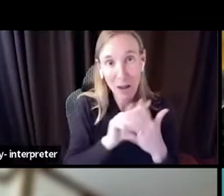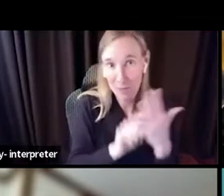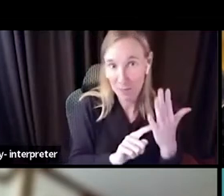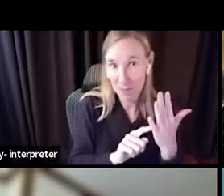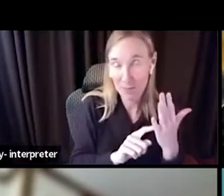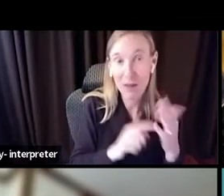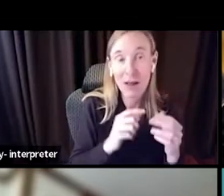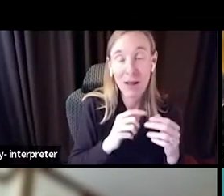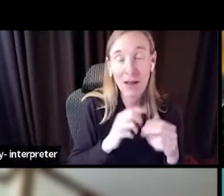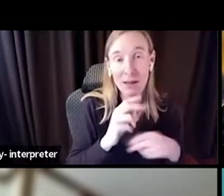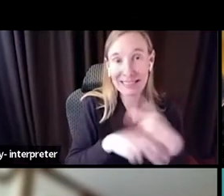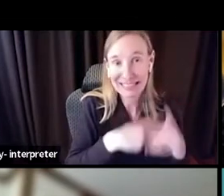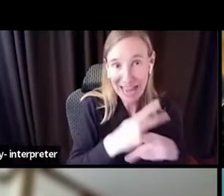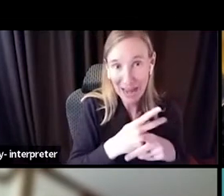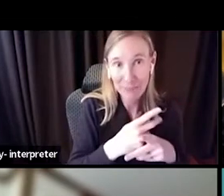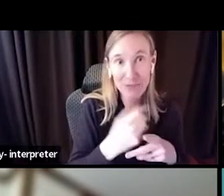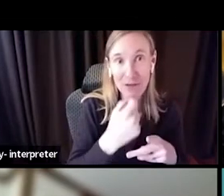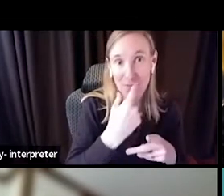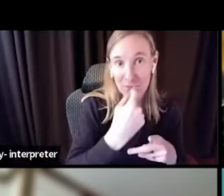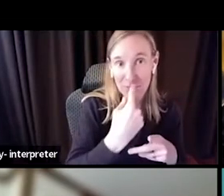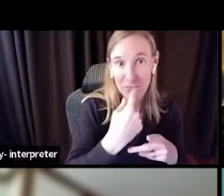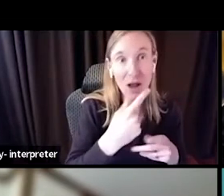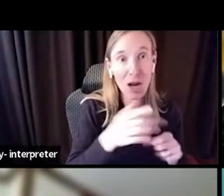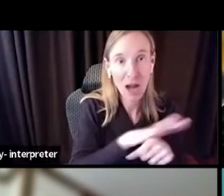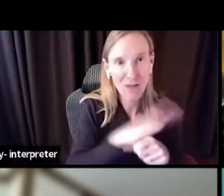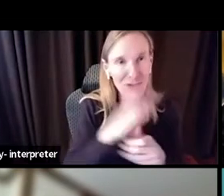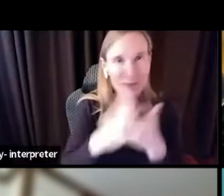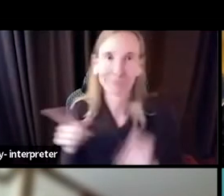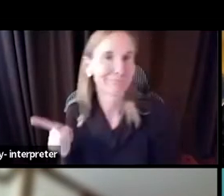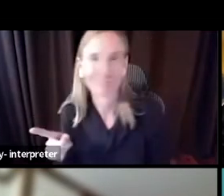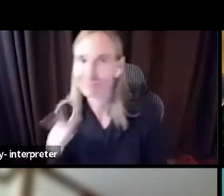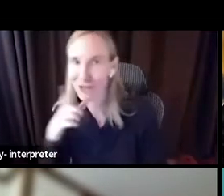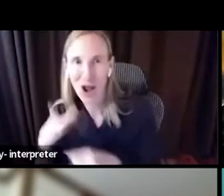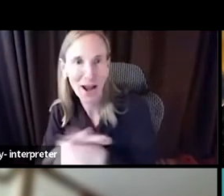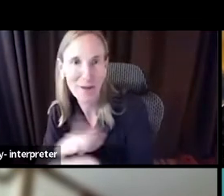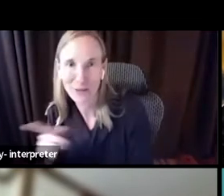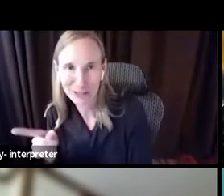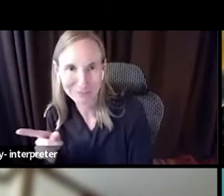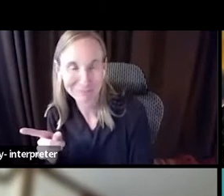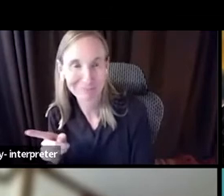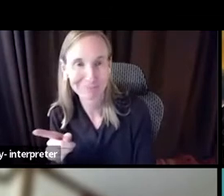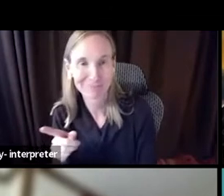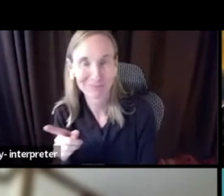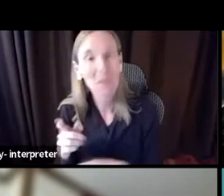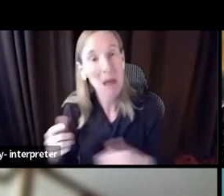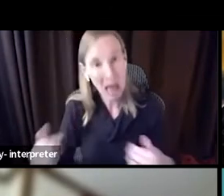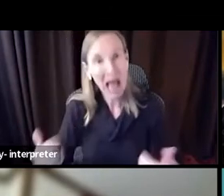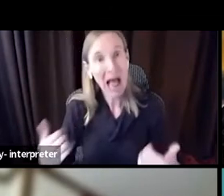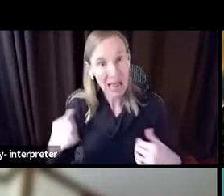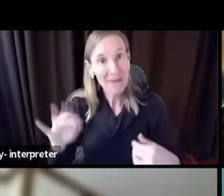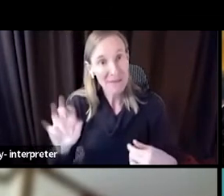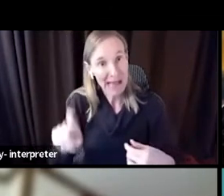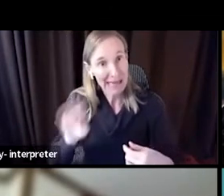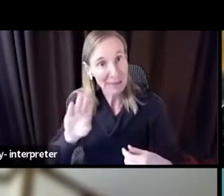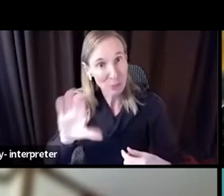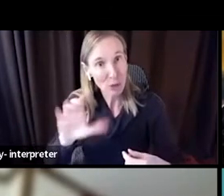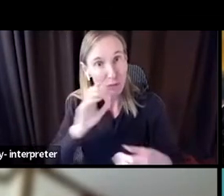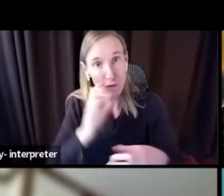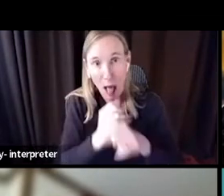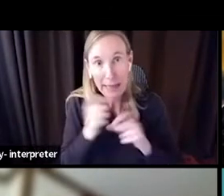under, you know, for contraception. And that's just a way to, you know, let insureds know, as well as